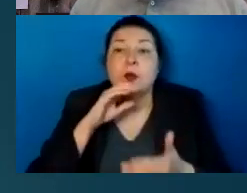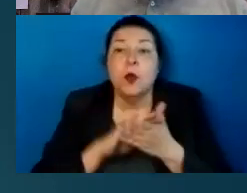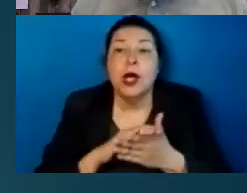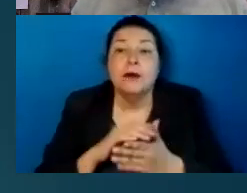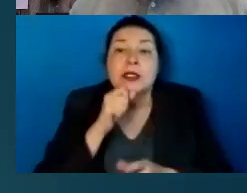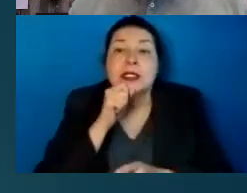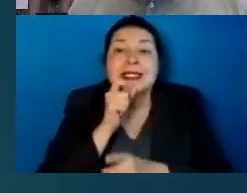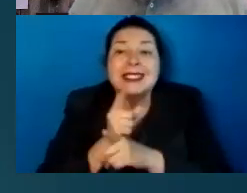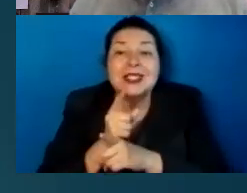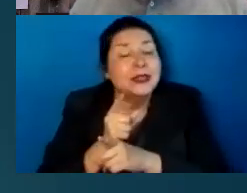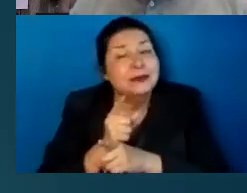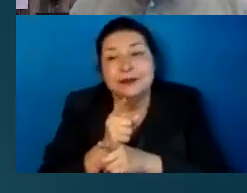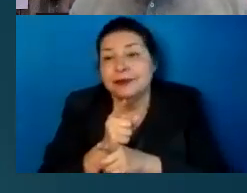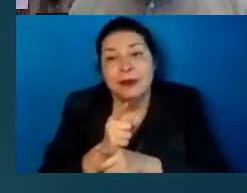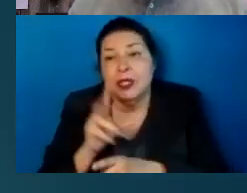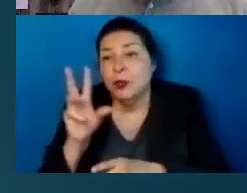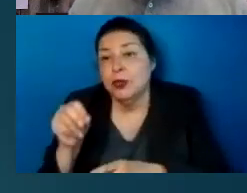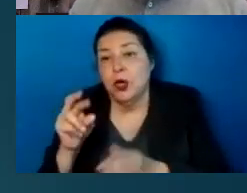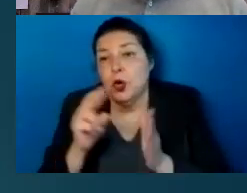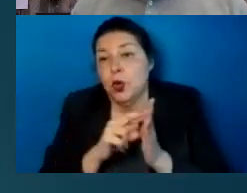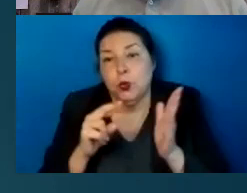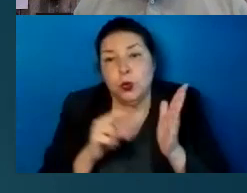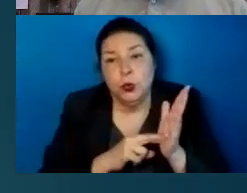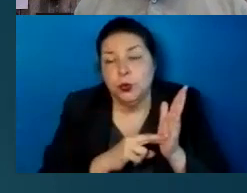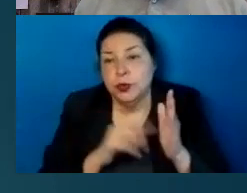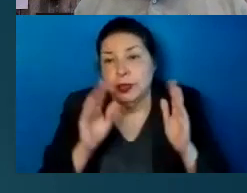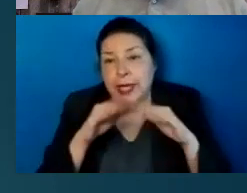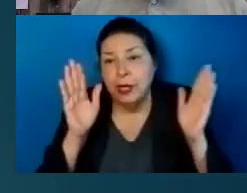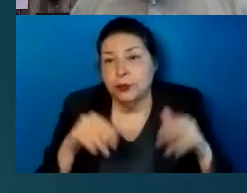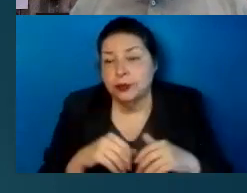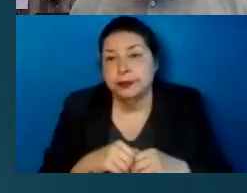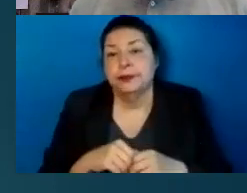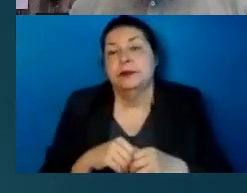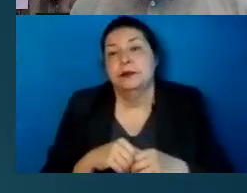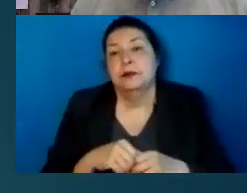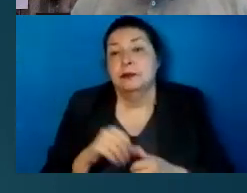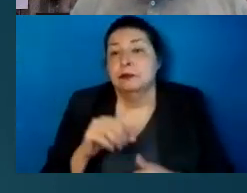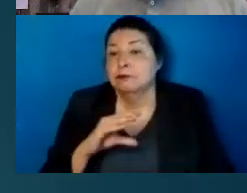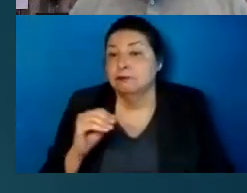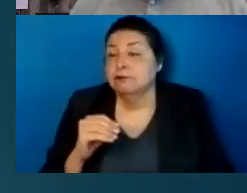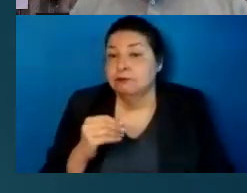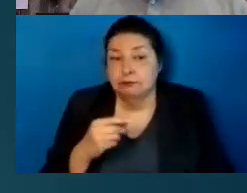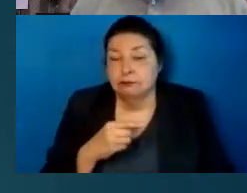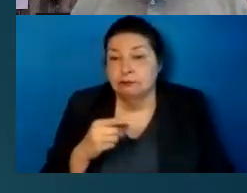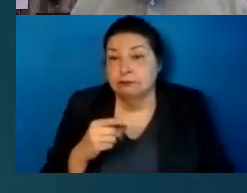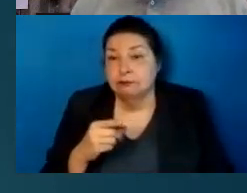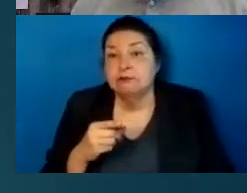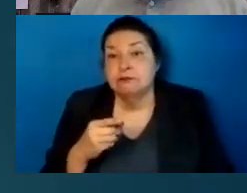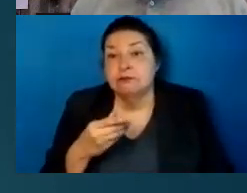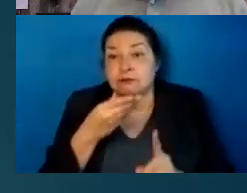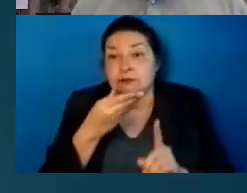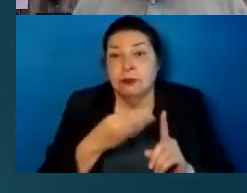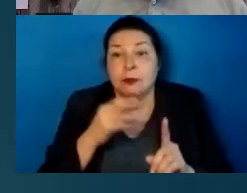was basically no rules in the house. And, she had a very difficult